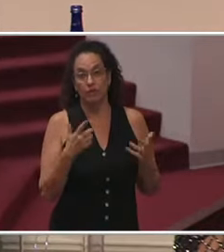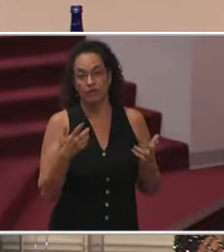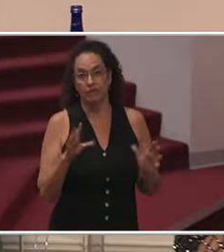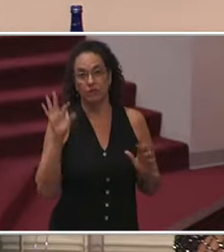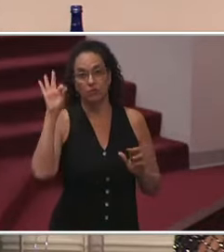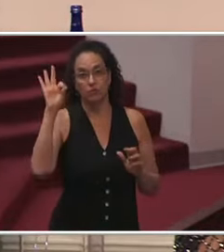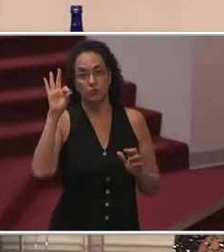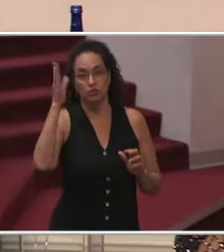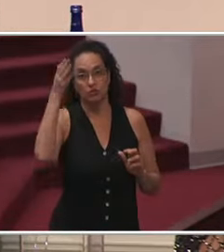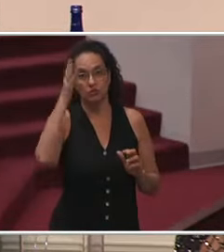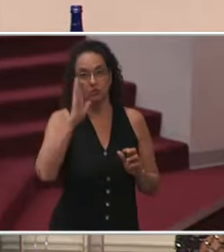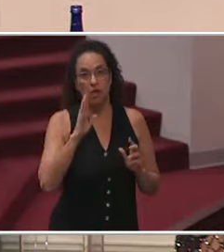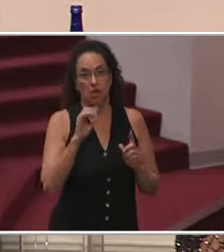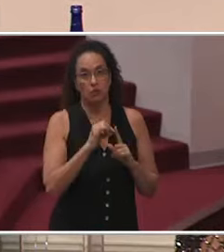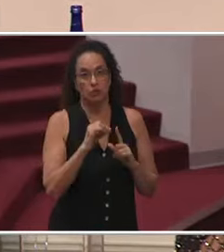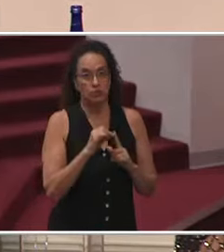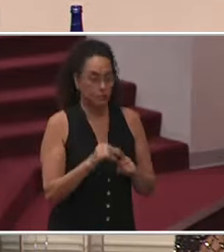Lord. Amen.